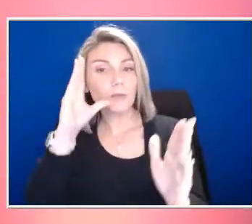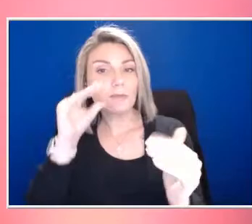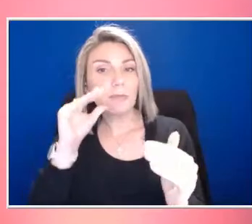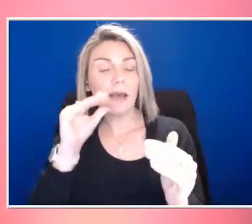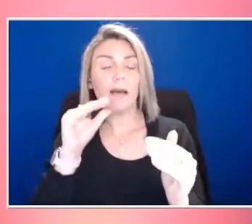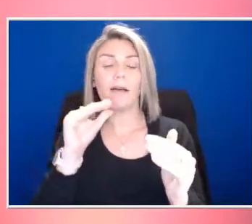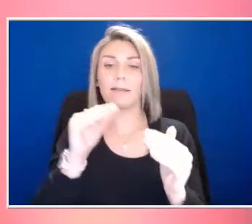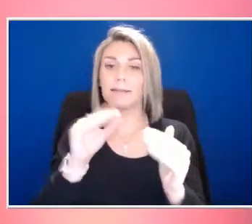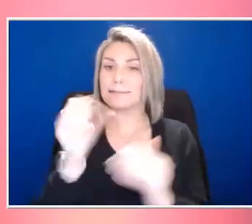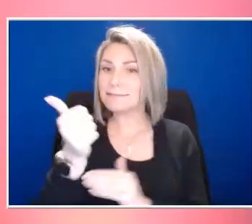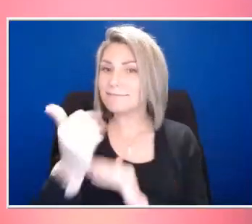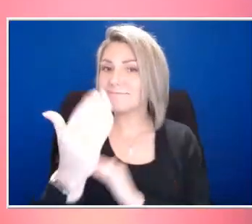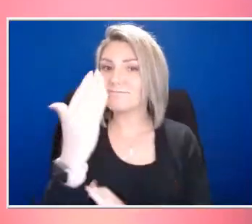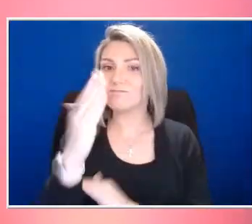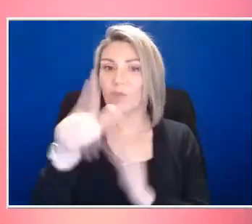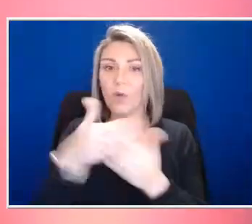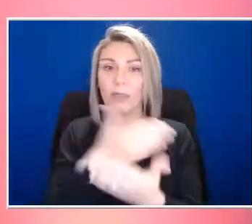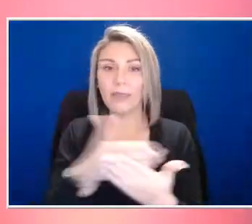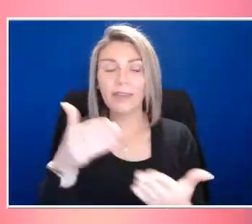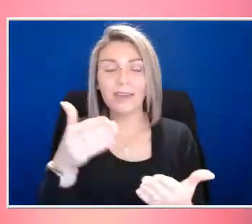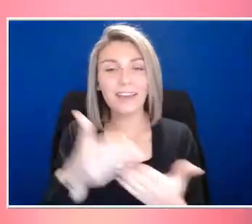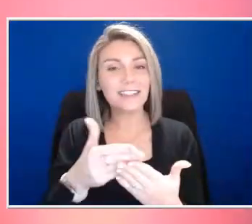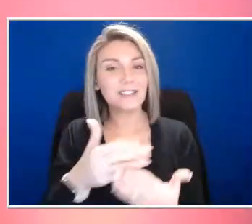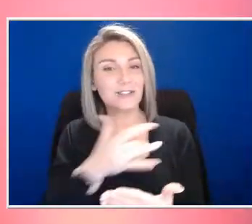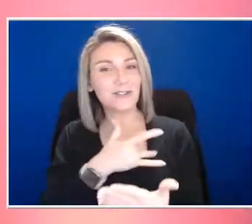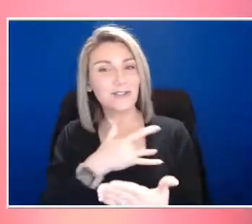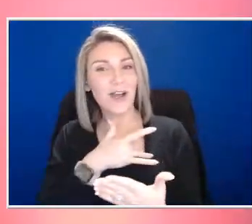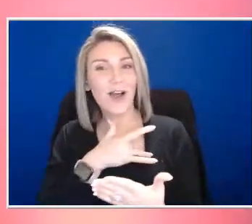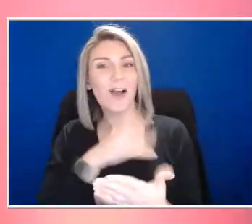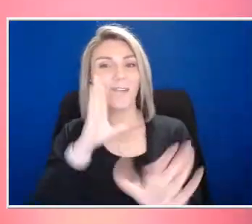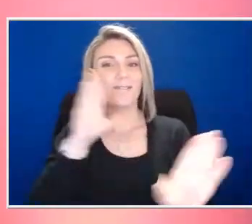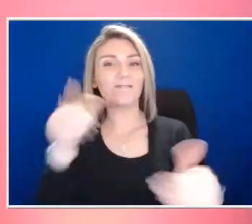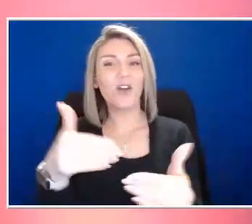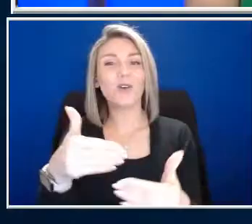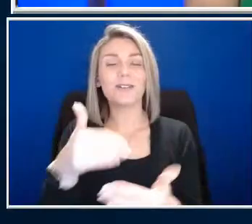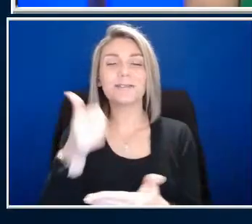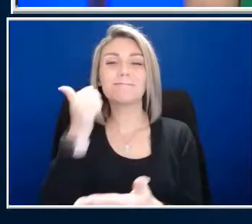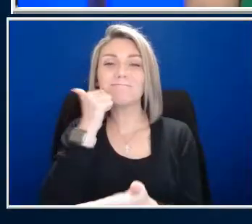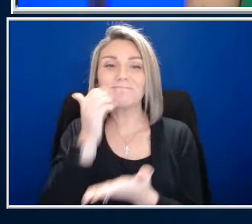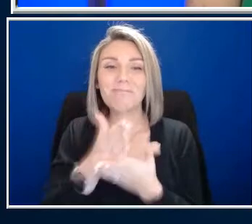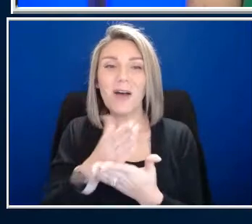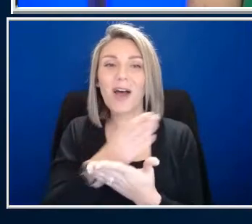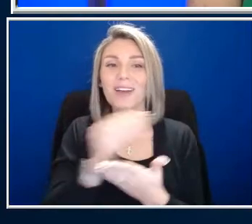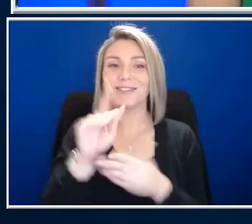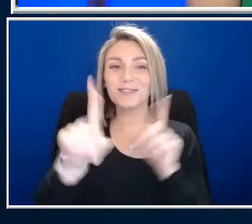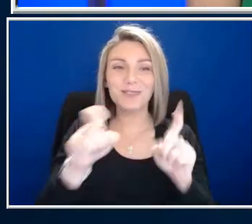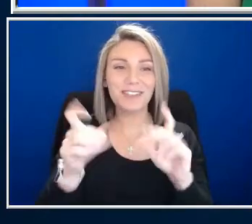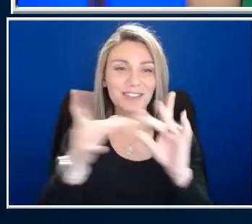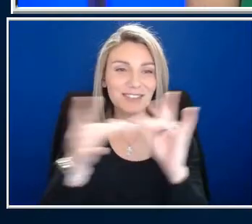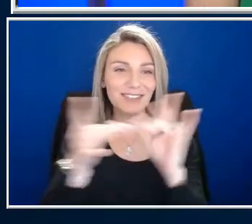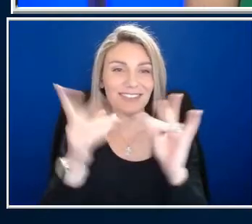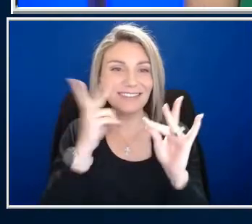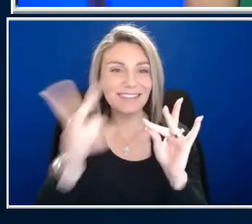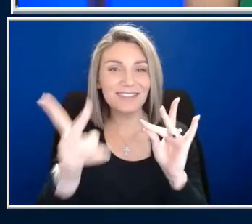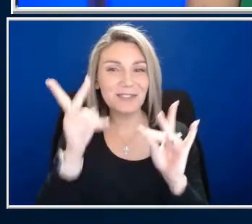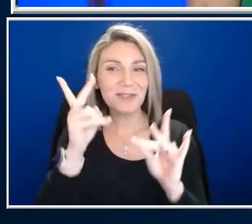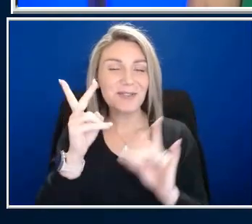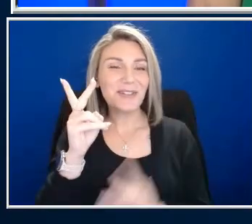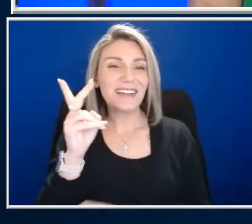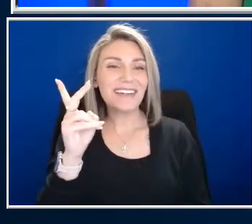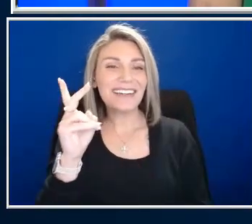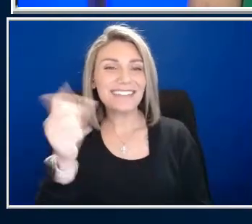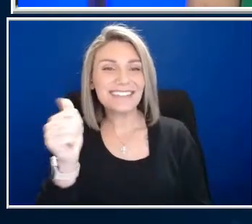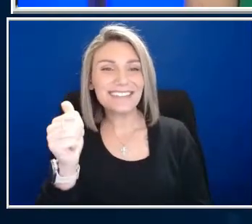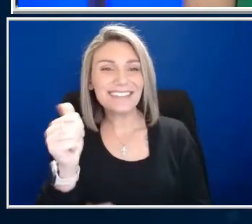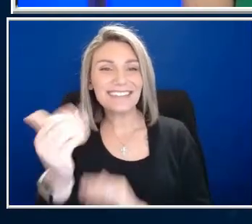Things Heart tackles menopause. So bring your questions, bring your comments. We will see you at 10 a.m. Oh, Lord, I have